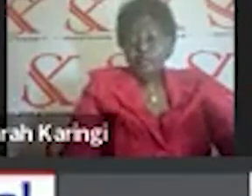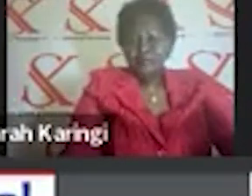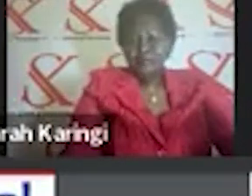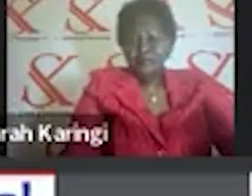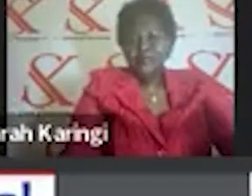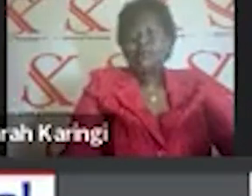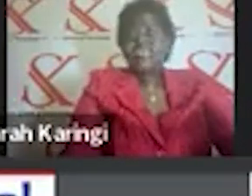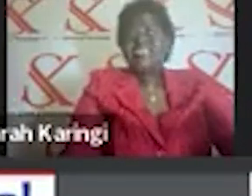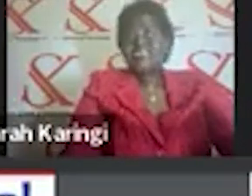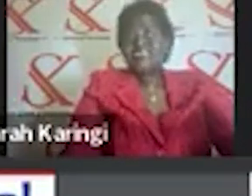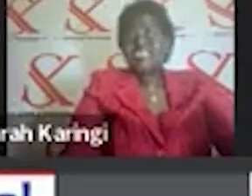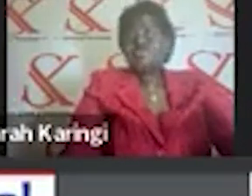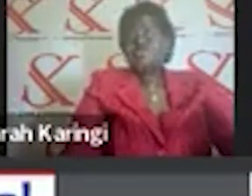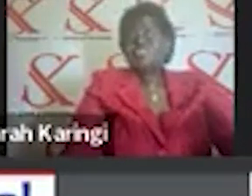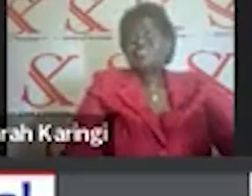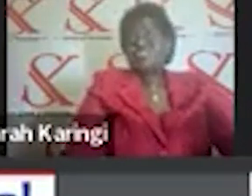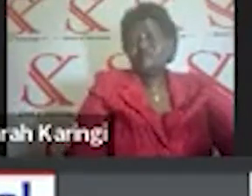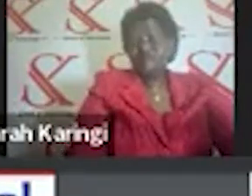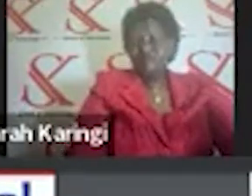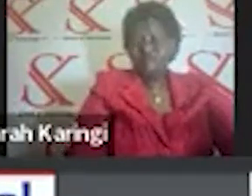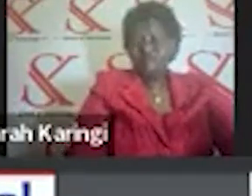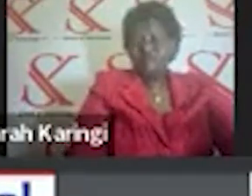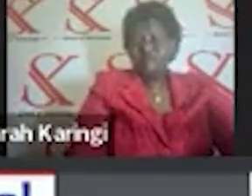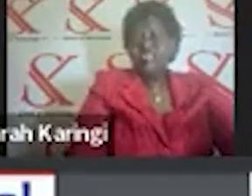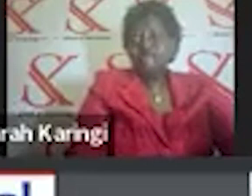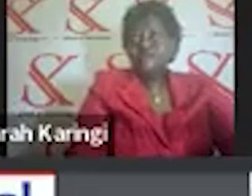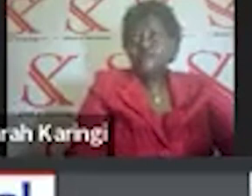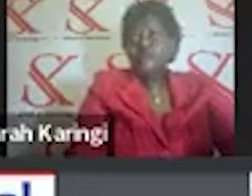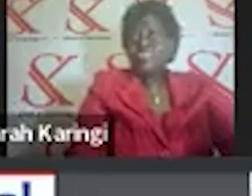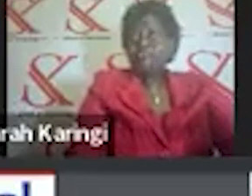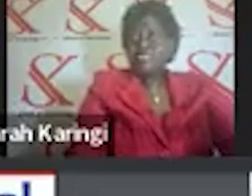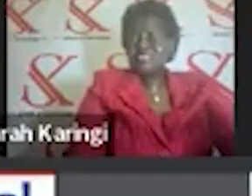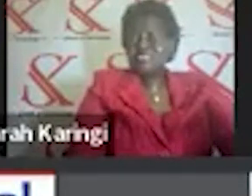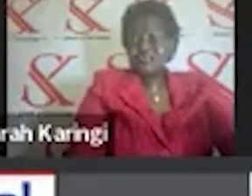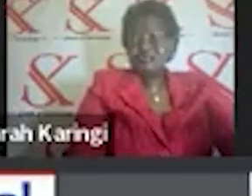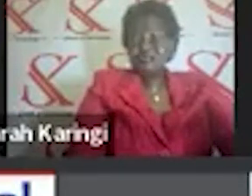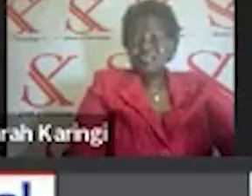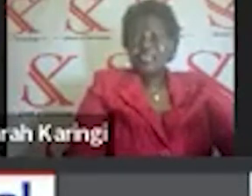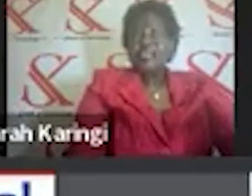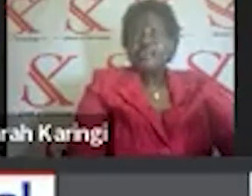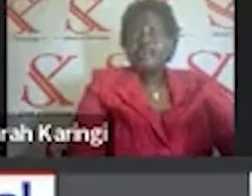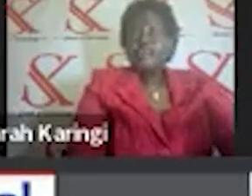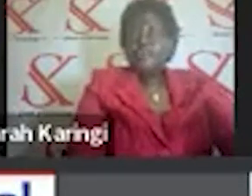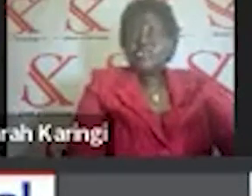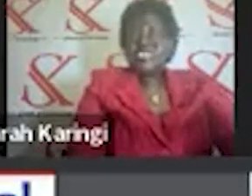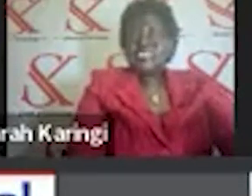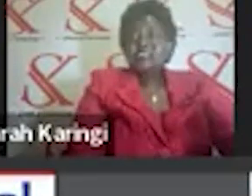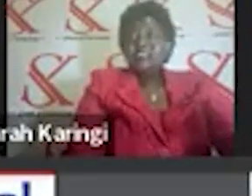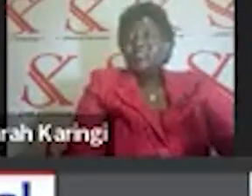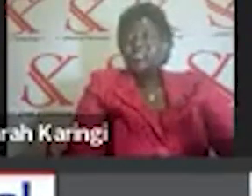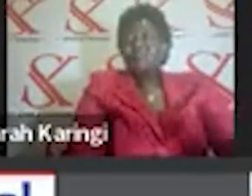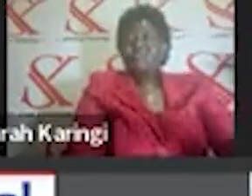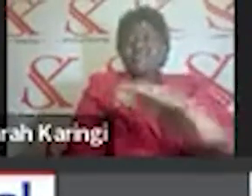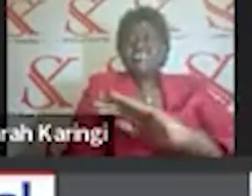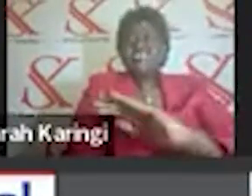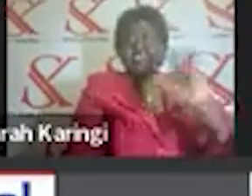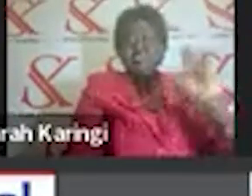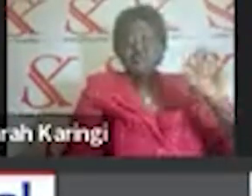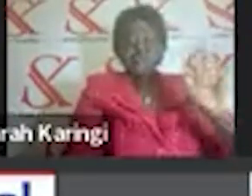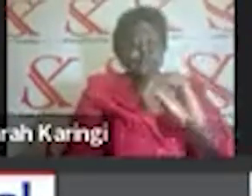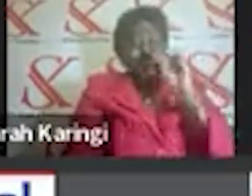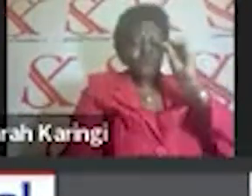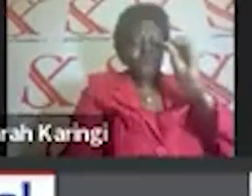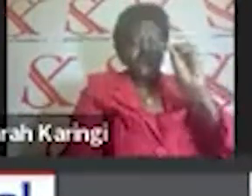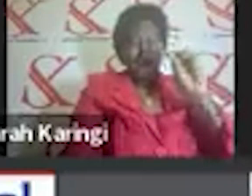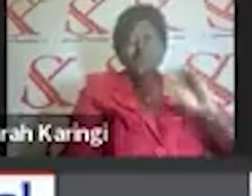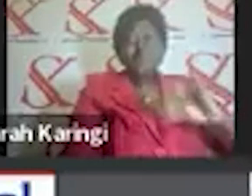why Somalis are so successful? The few who are in business. You go to hotels, they don't have anything,